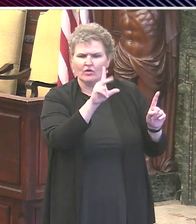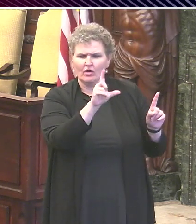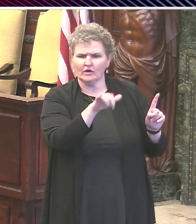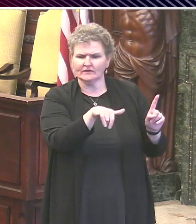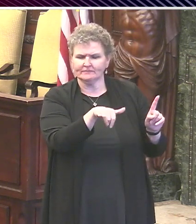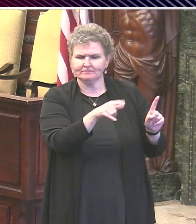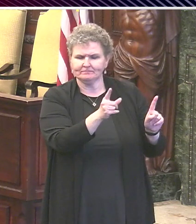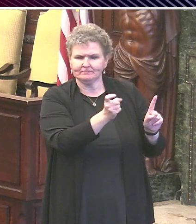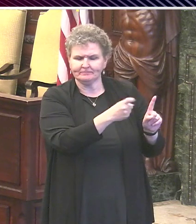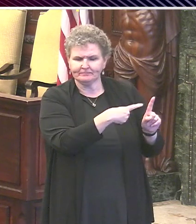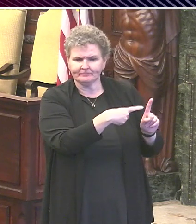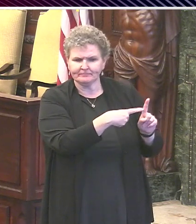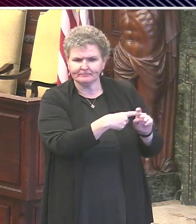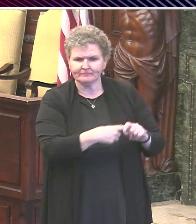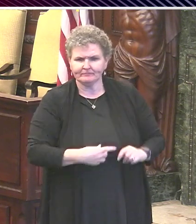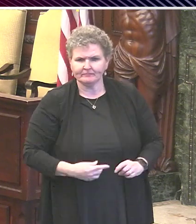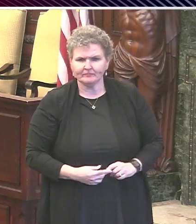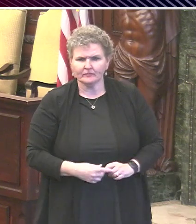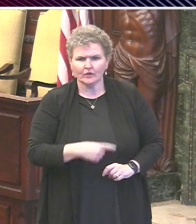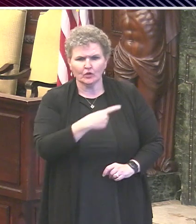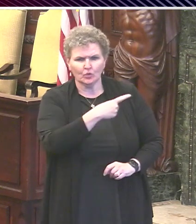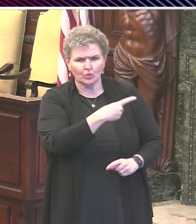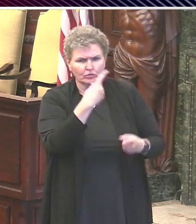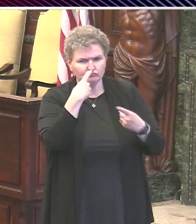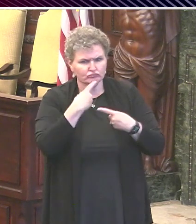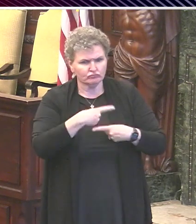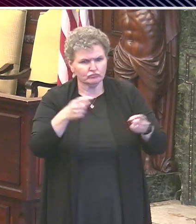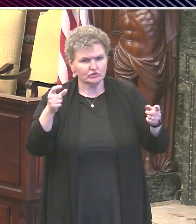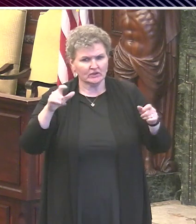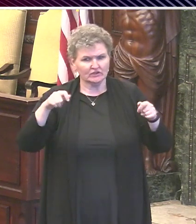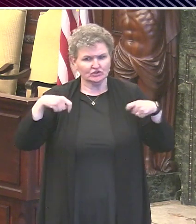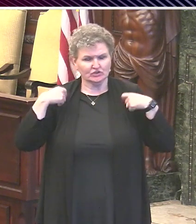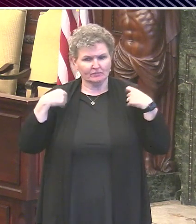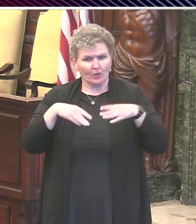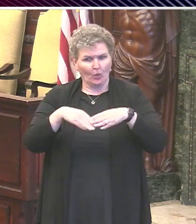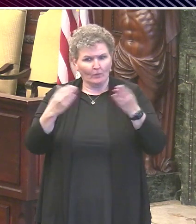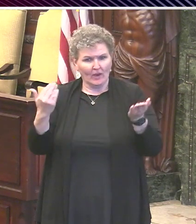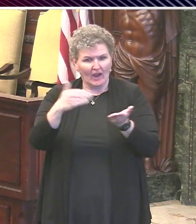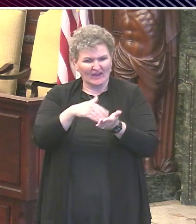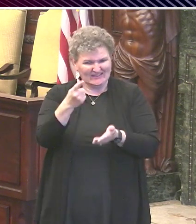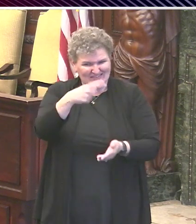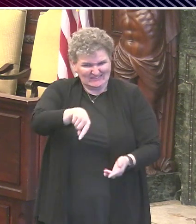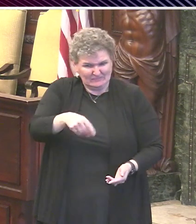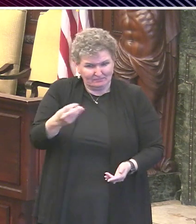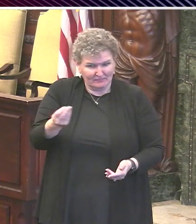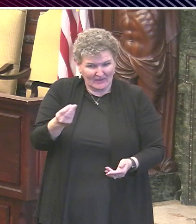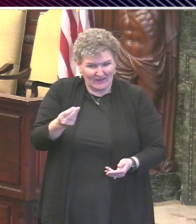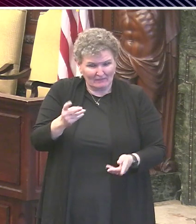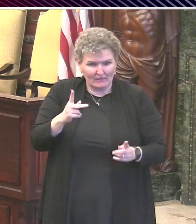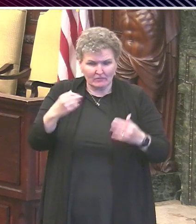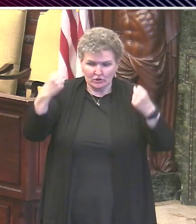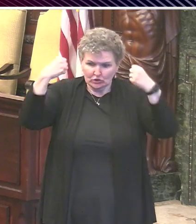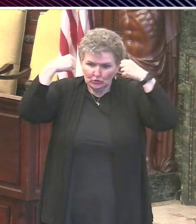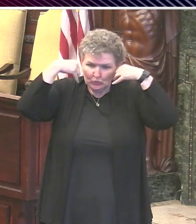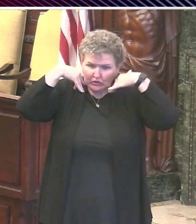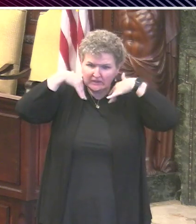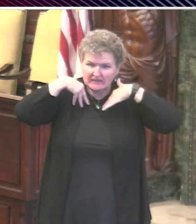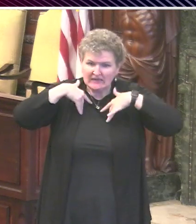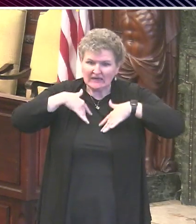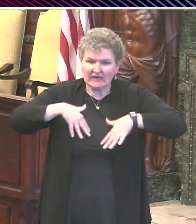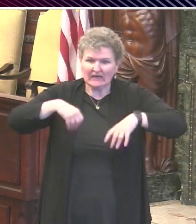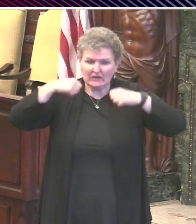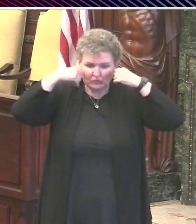My question is, since you have announced that gyms will be reopening in spite of the sweating that takes place in there and the saliva drops that may be